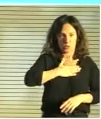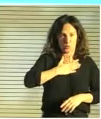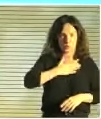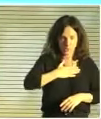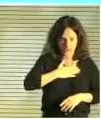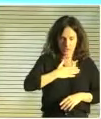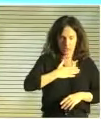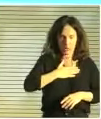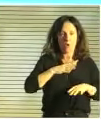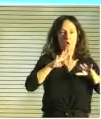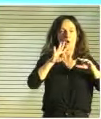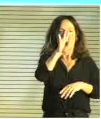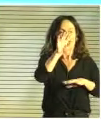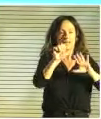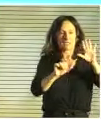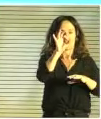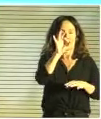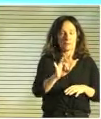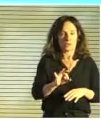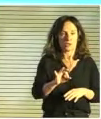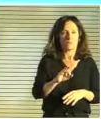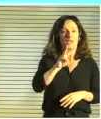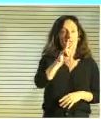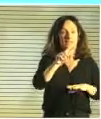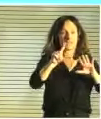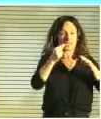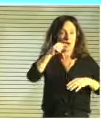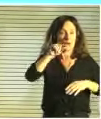28% for our cruise business. We are the first